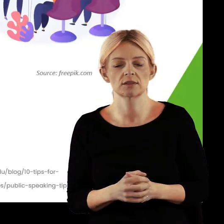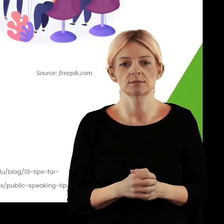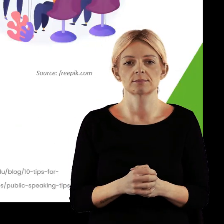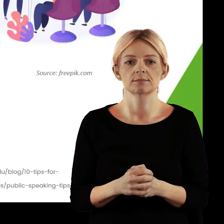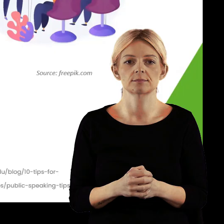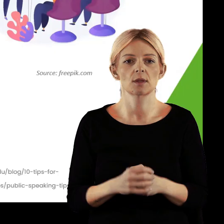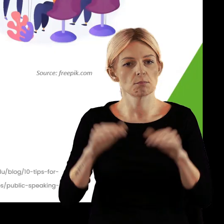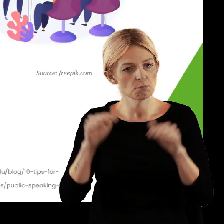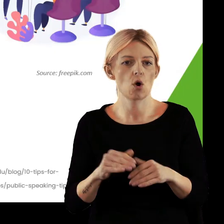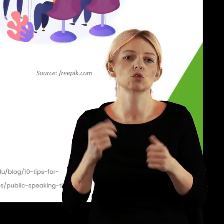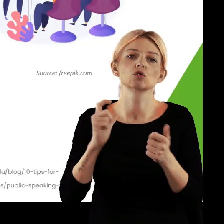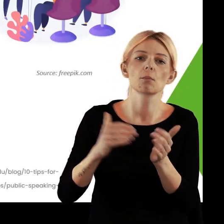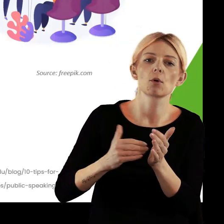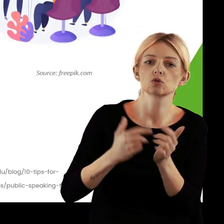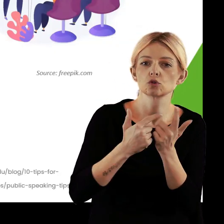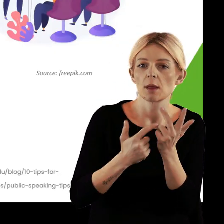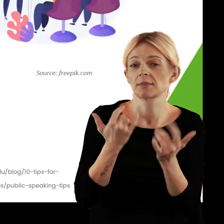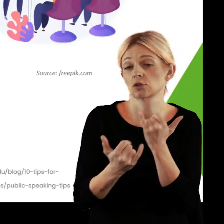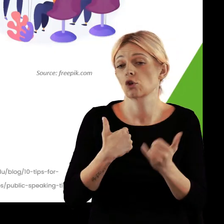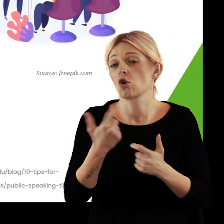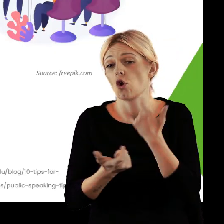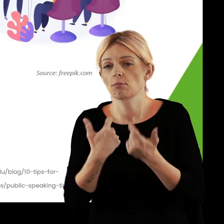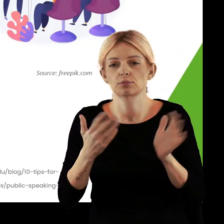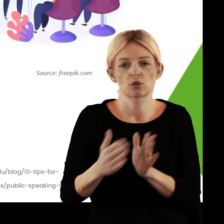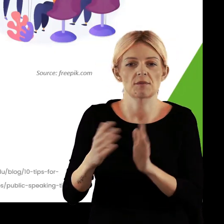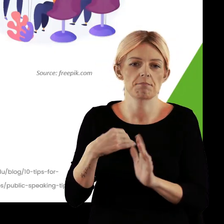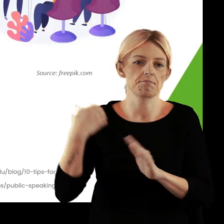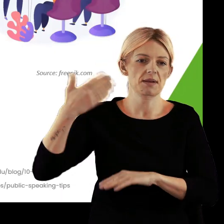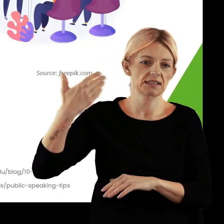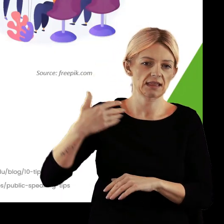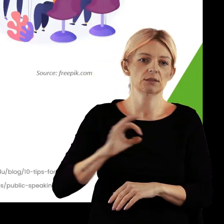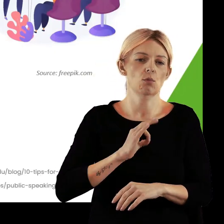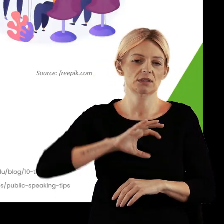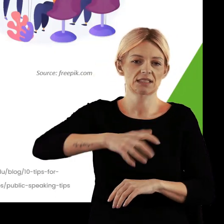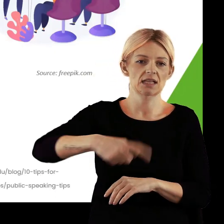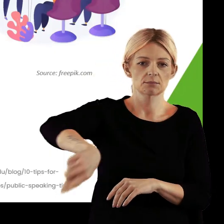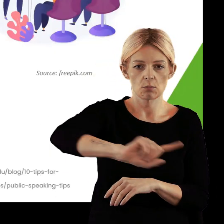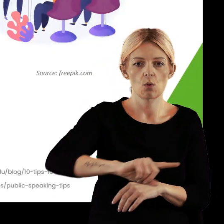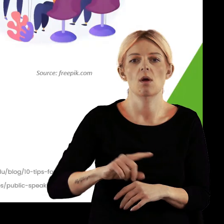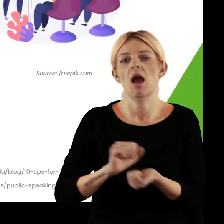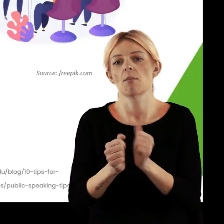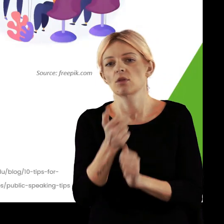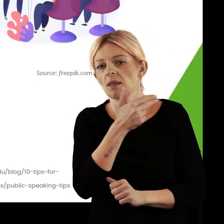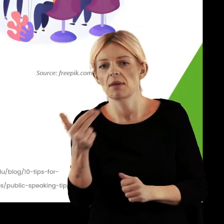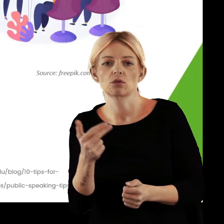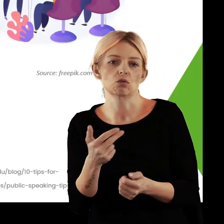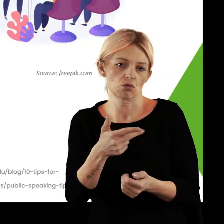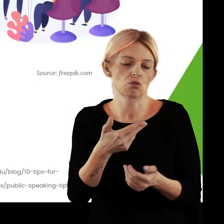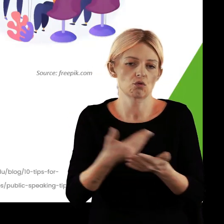presentation for your team on a new project or for our clients on a new product, for